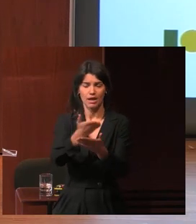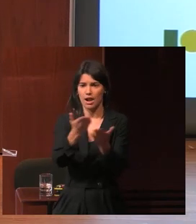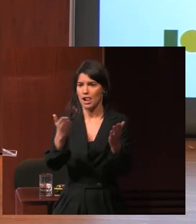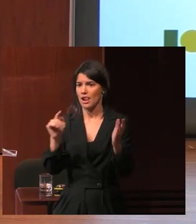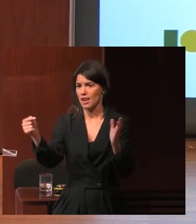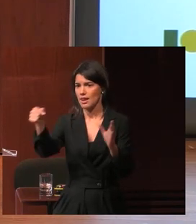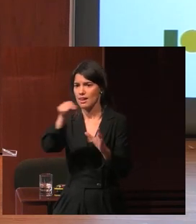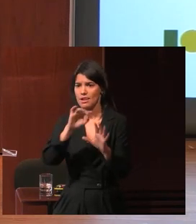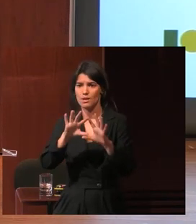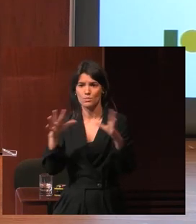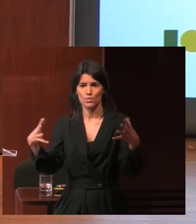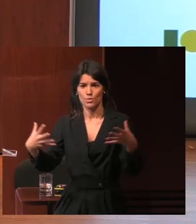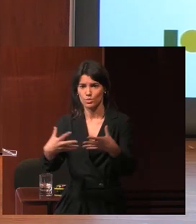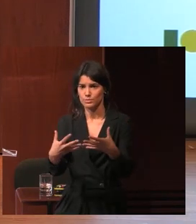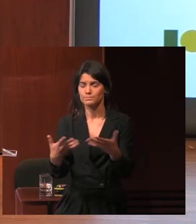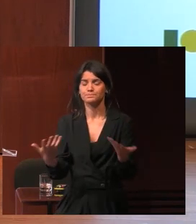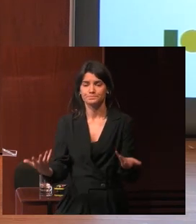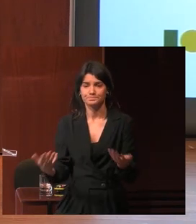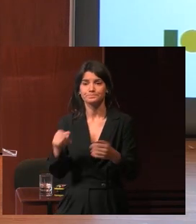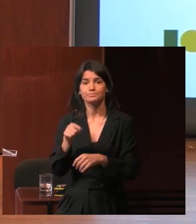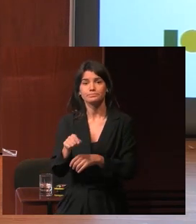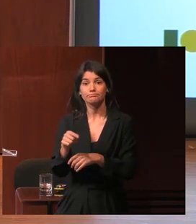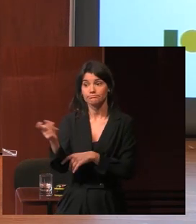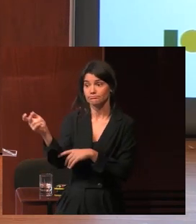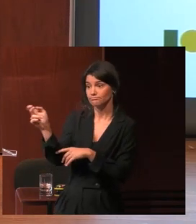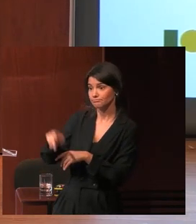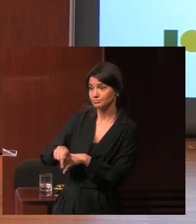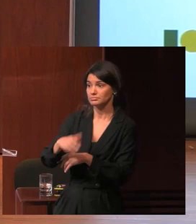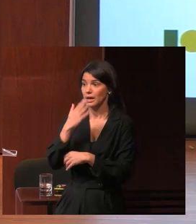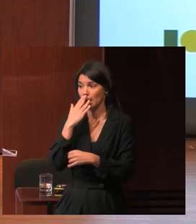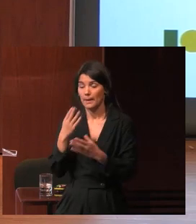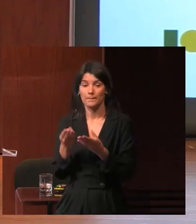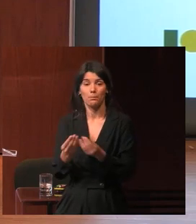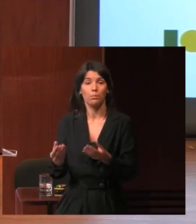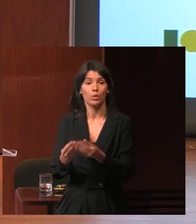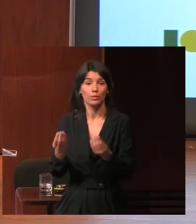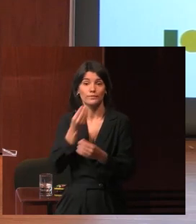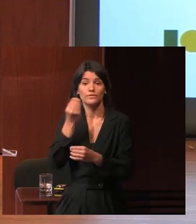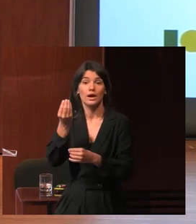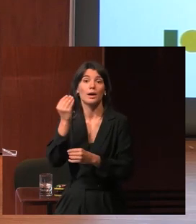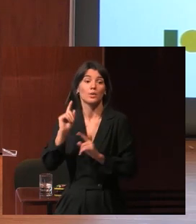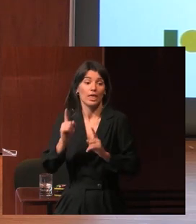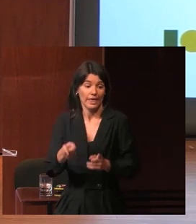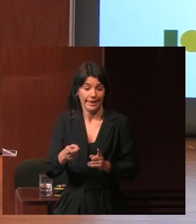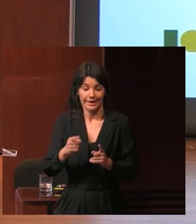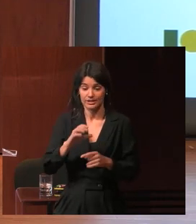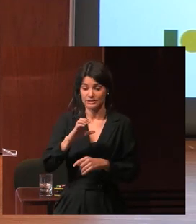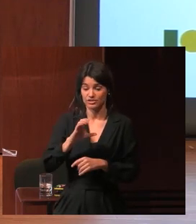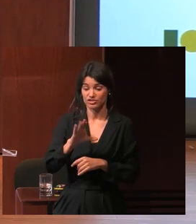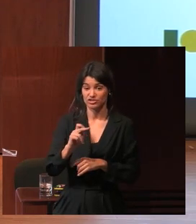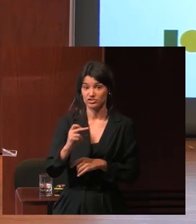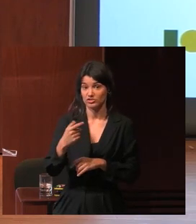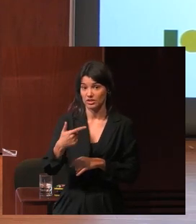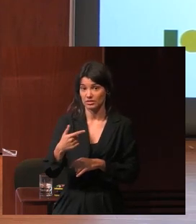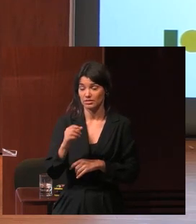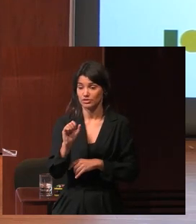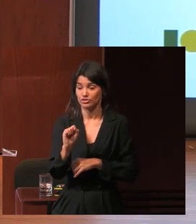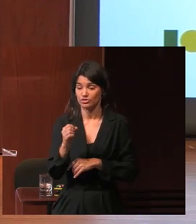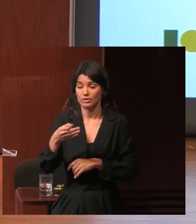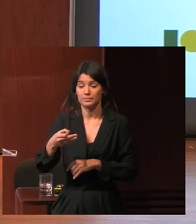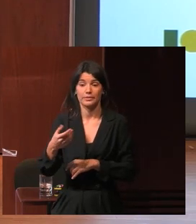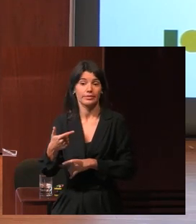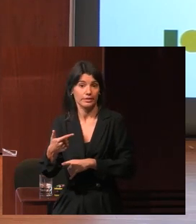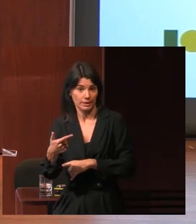very popular product is ChatGPT. So I refer to ChatGPT because artificial intelligence